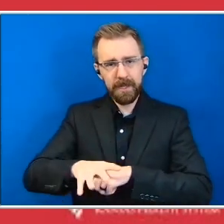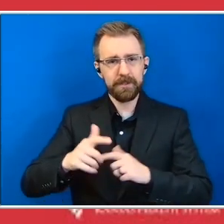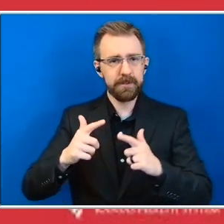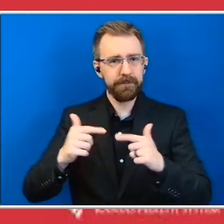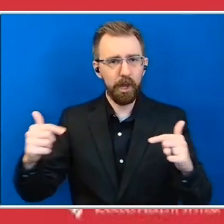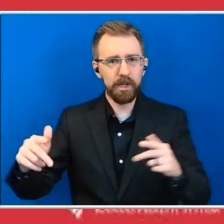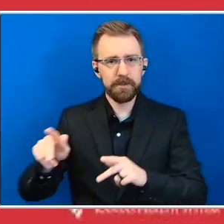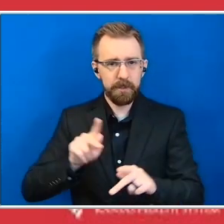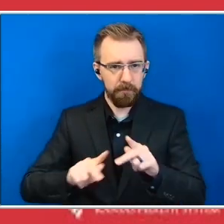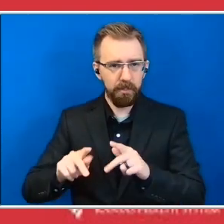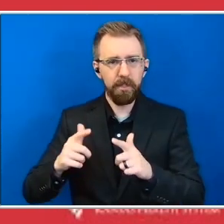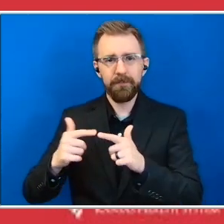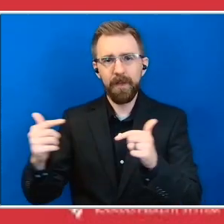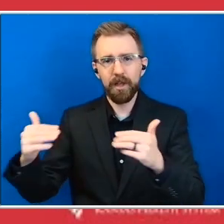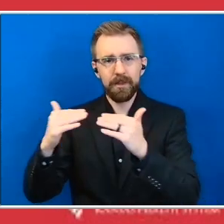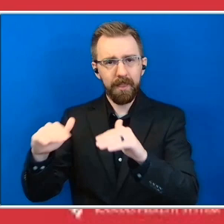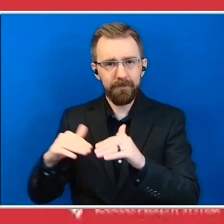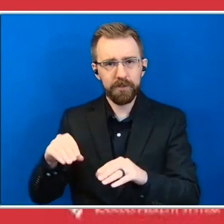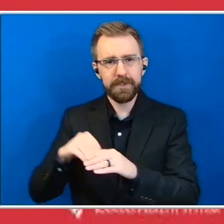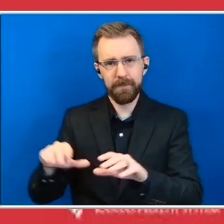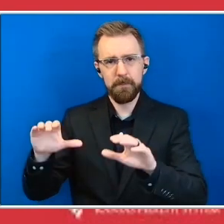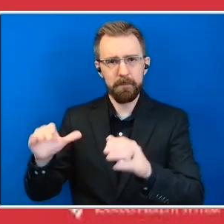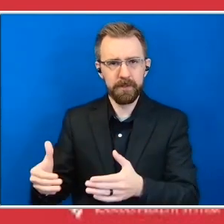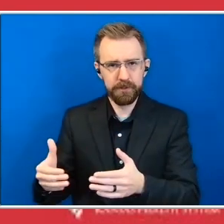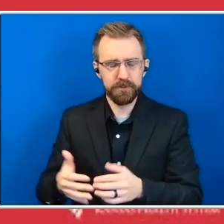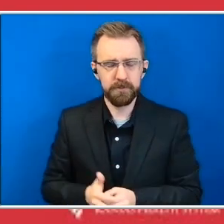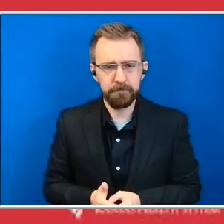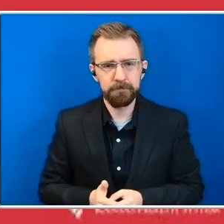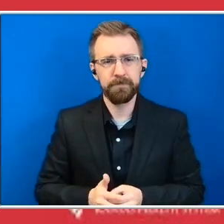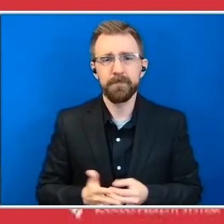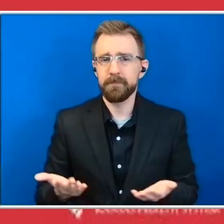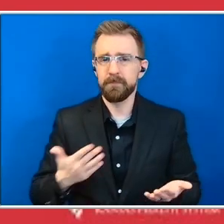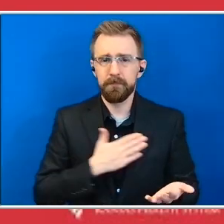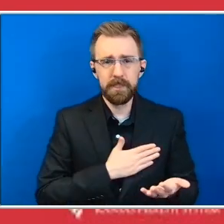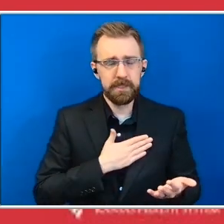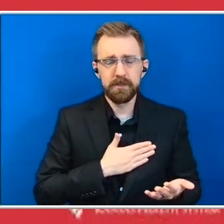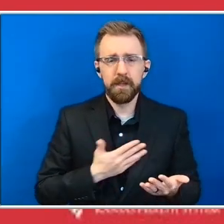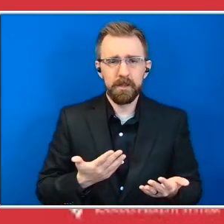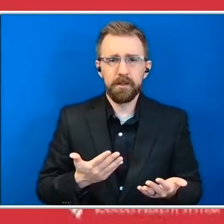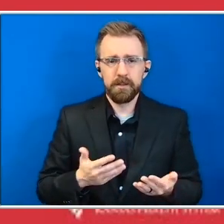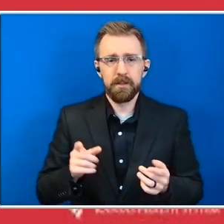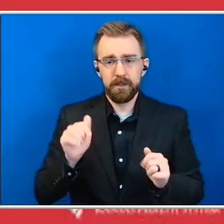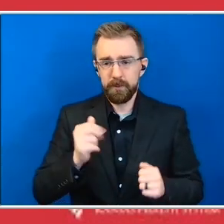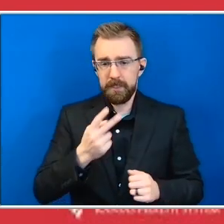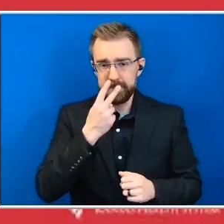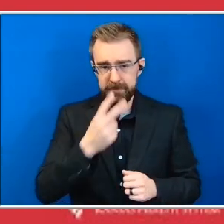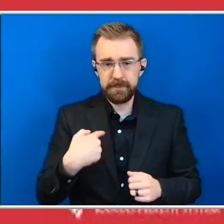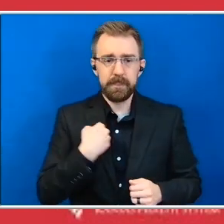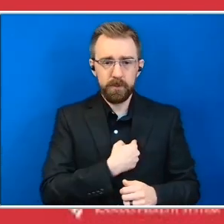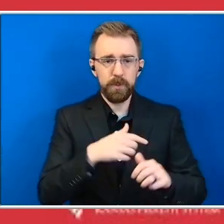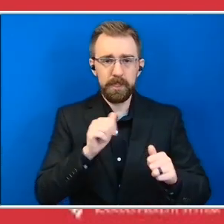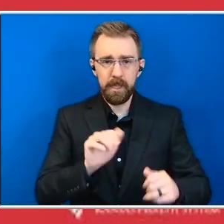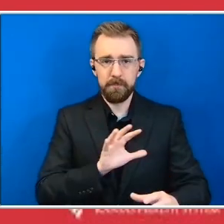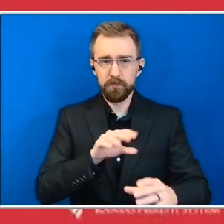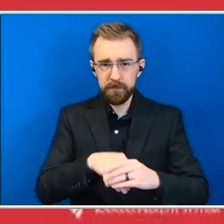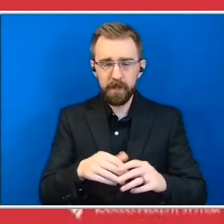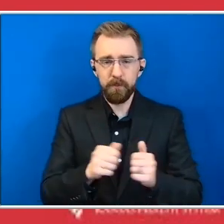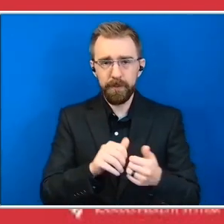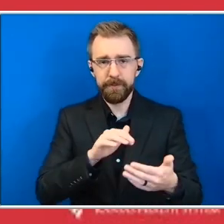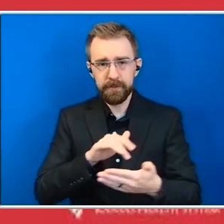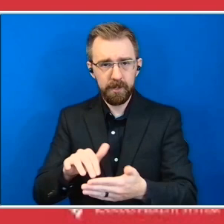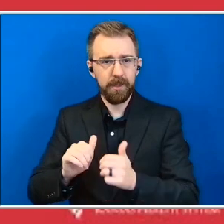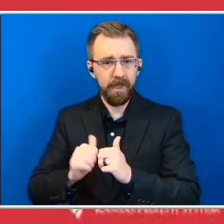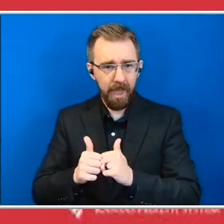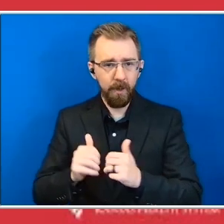at various levels in the population. And so please, as you can see here, we can participate in the study by